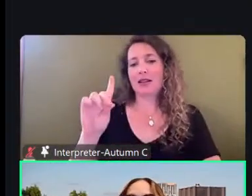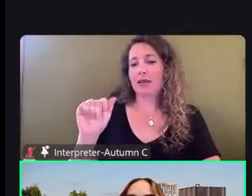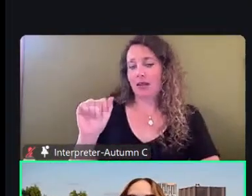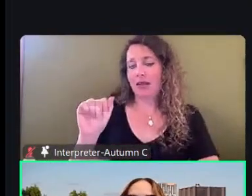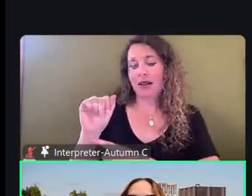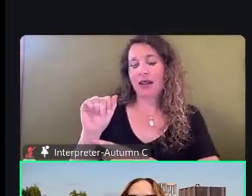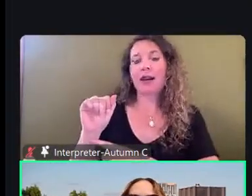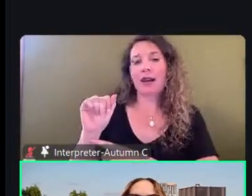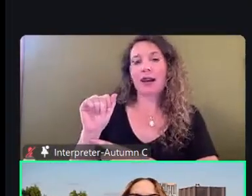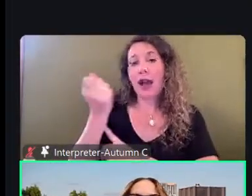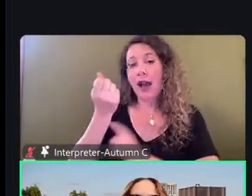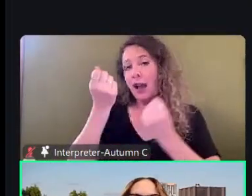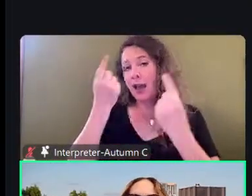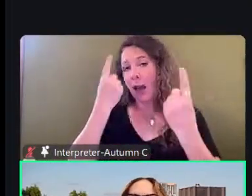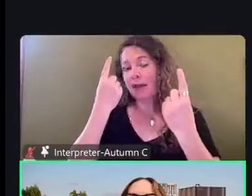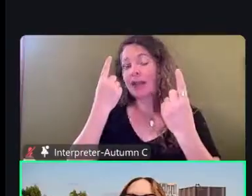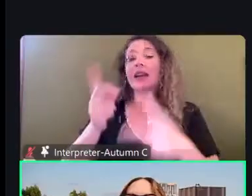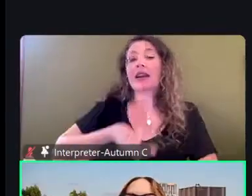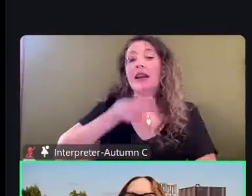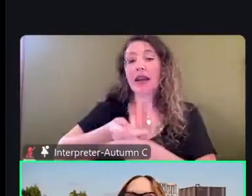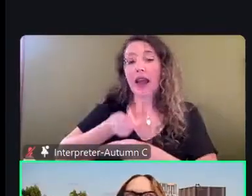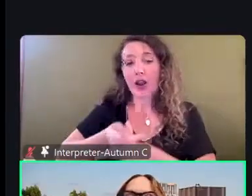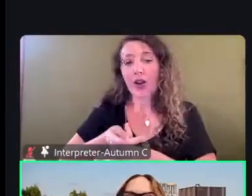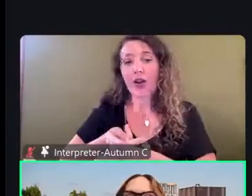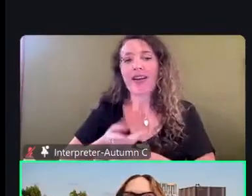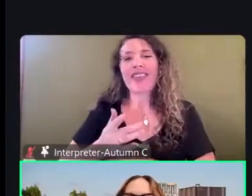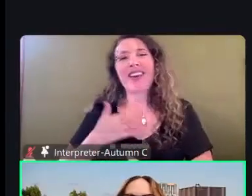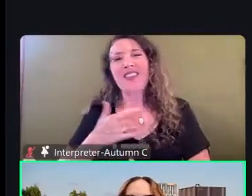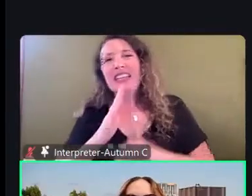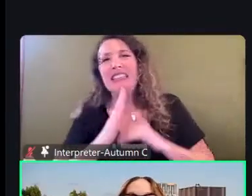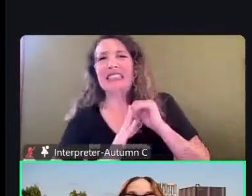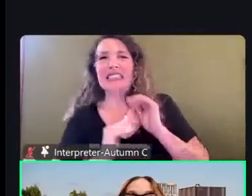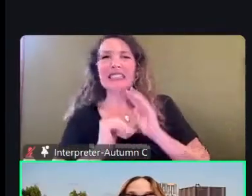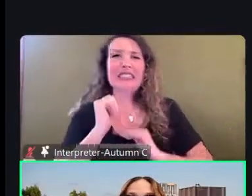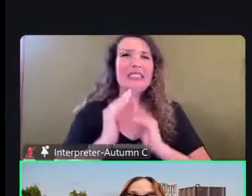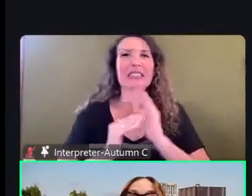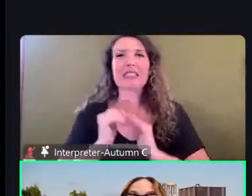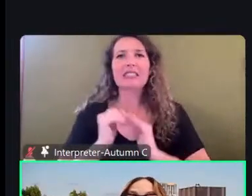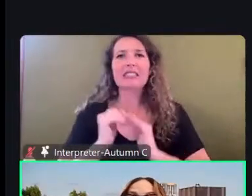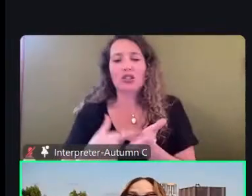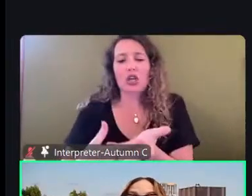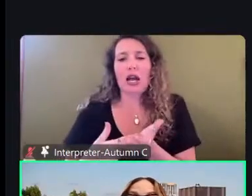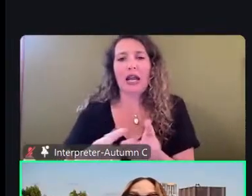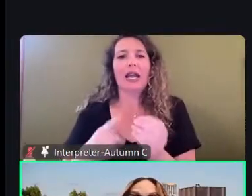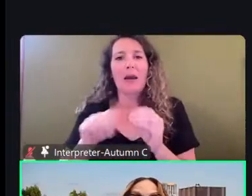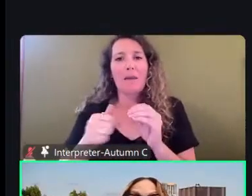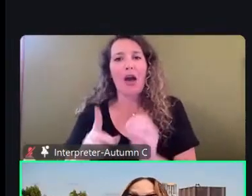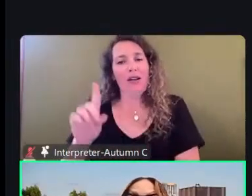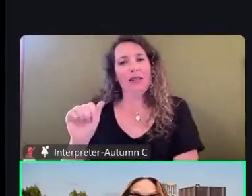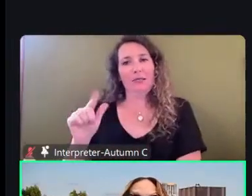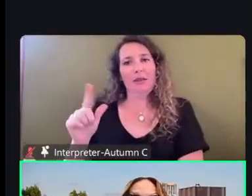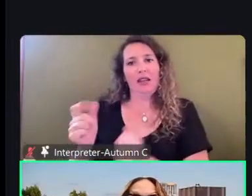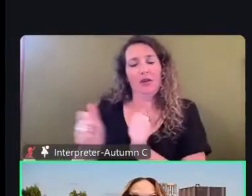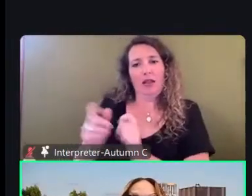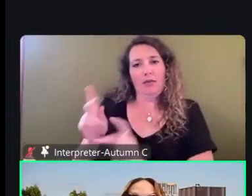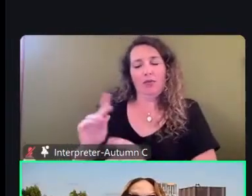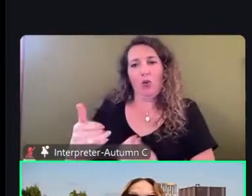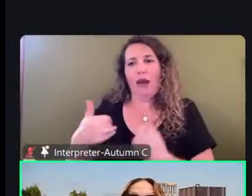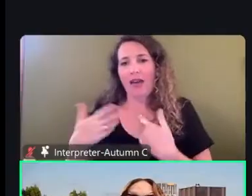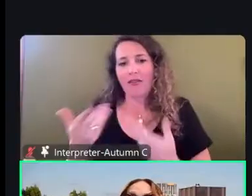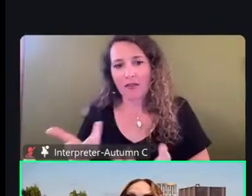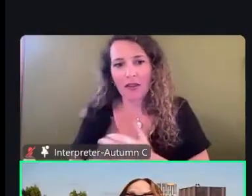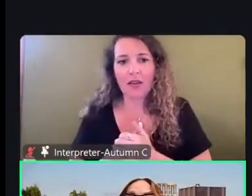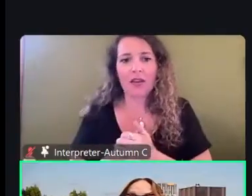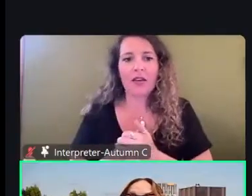care. And people often feel a discomfort in discussing disability with people who have them. Little preparation is given